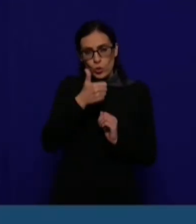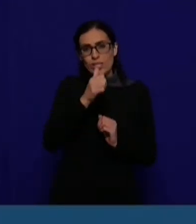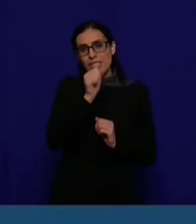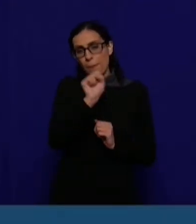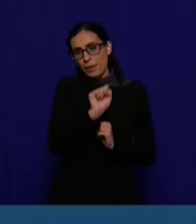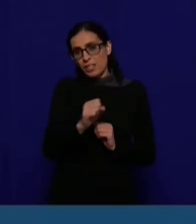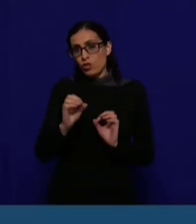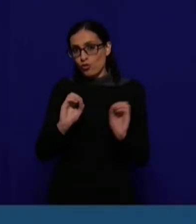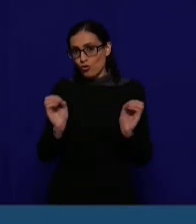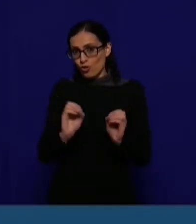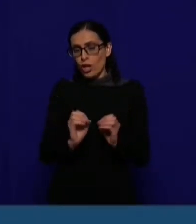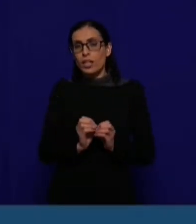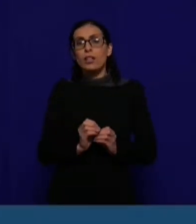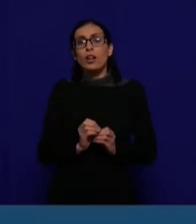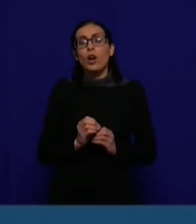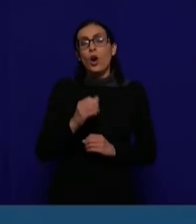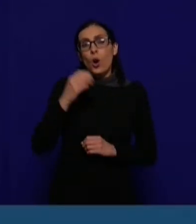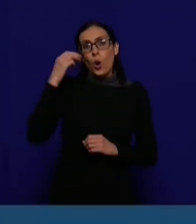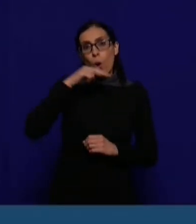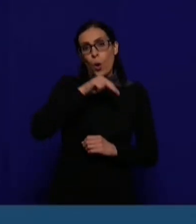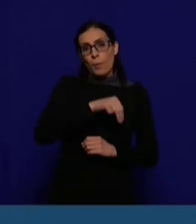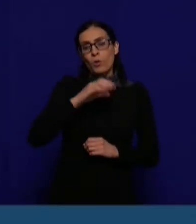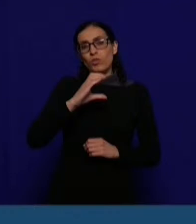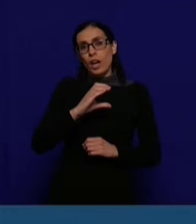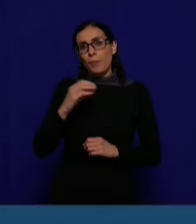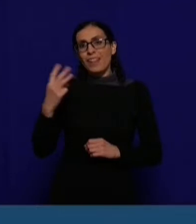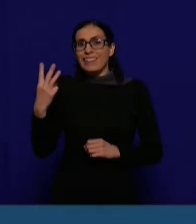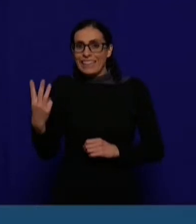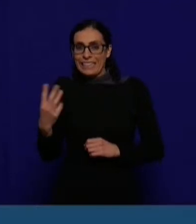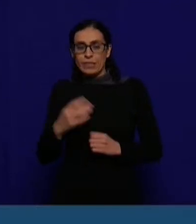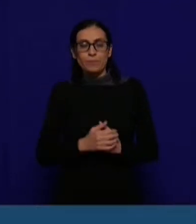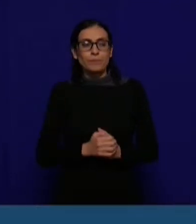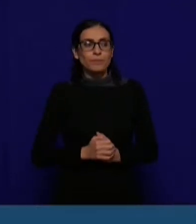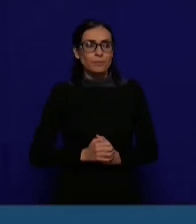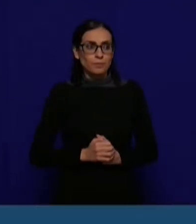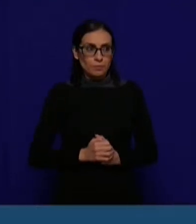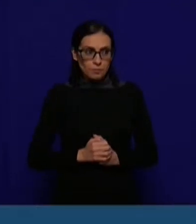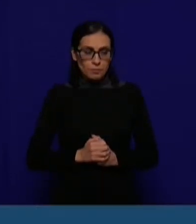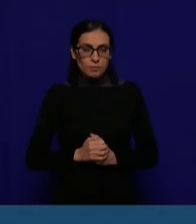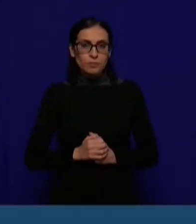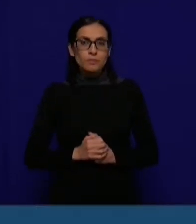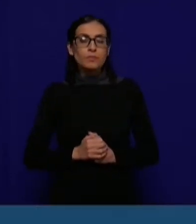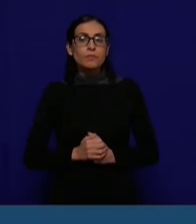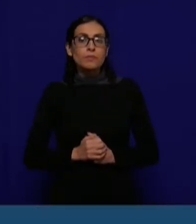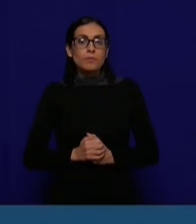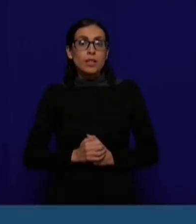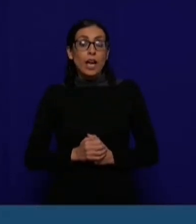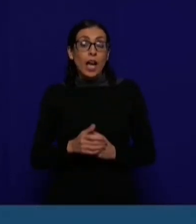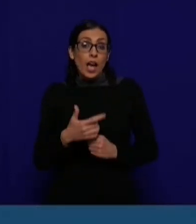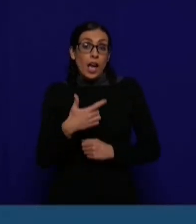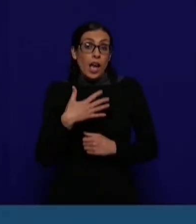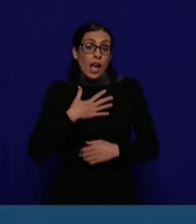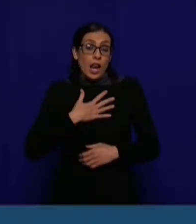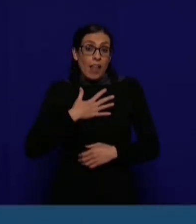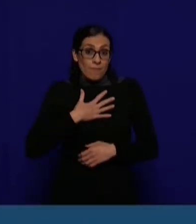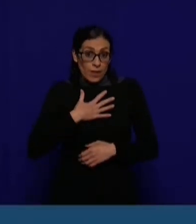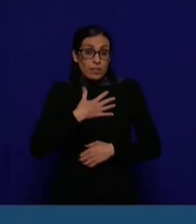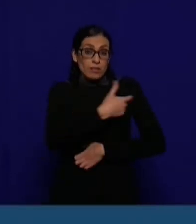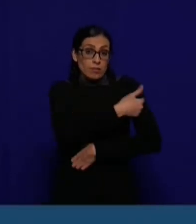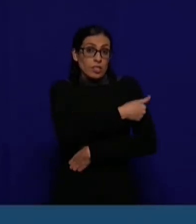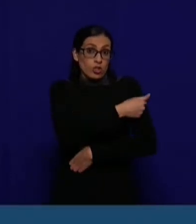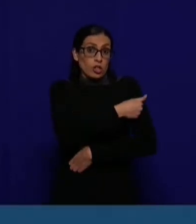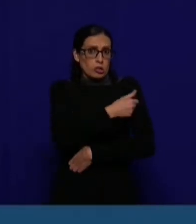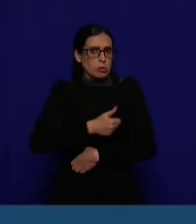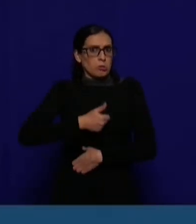Carmel għandna 3 każijiet. Rajna kemm l-impatt tat-tilqim qiegħed hemmhekk għaliex l-ammonti